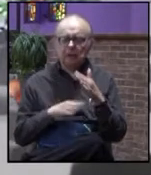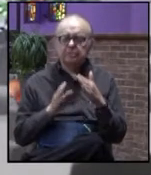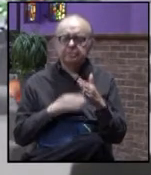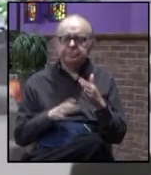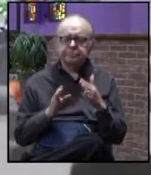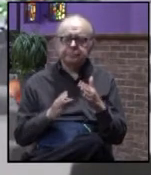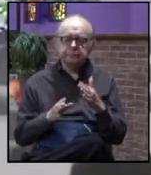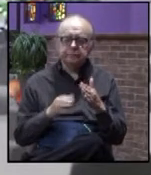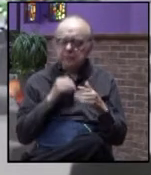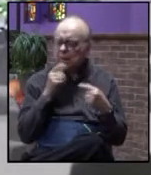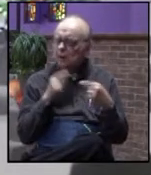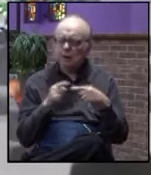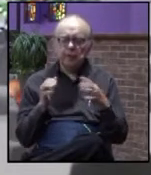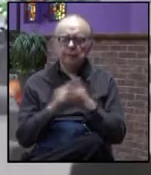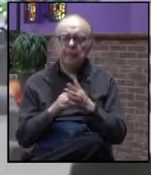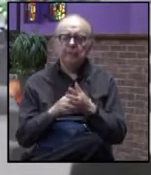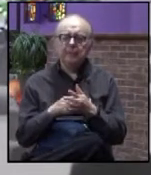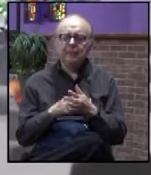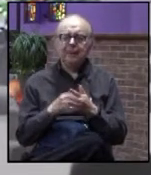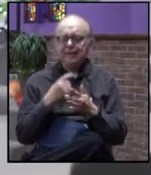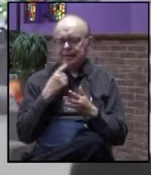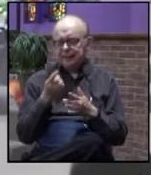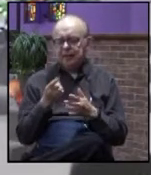which I don't agree with, who said that